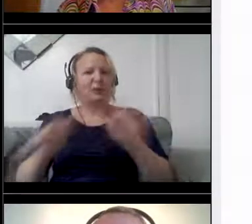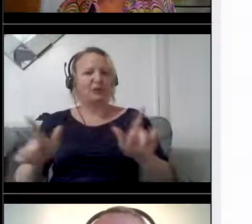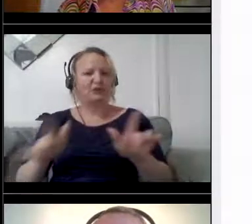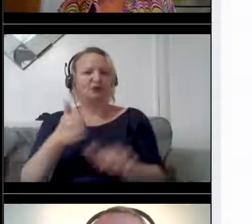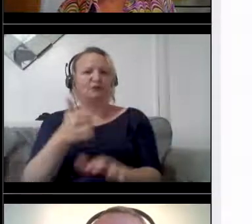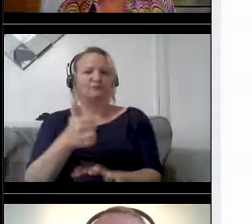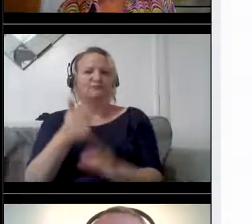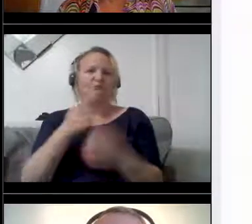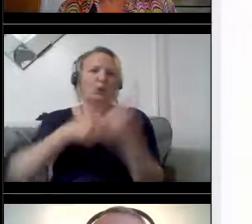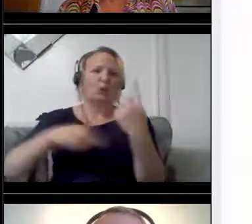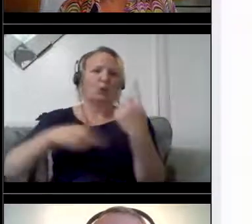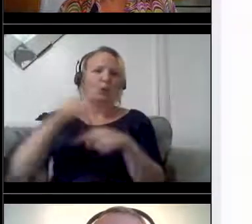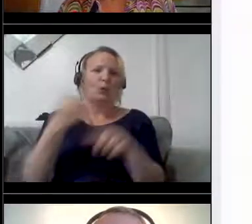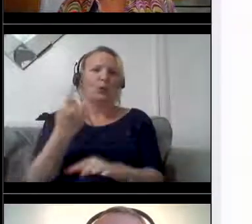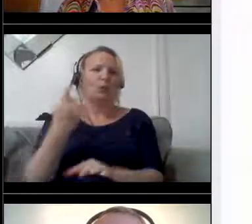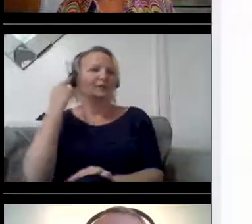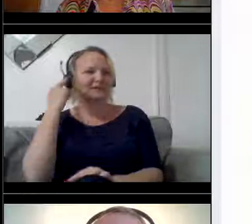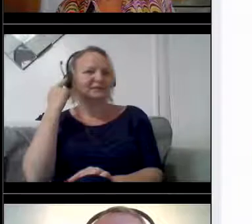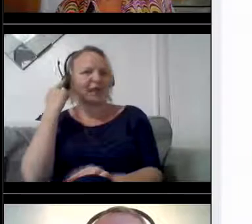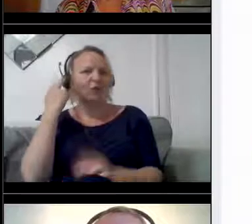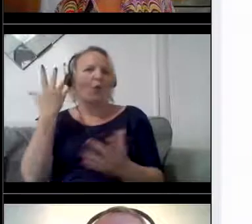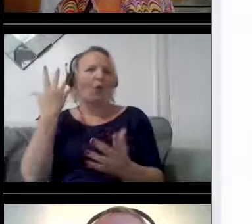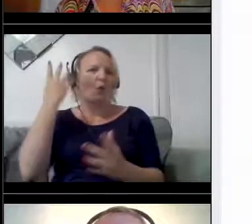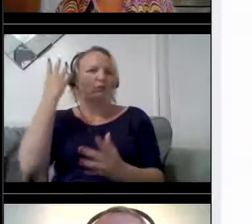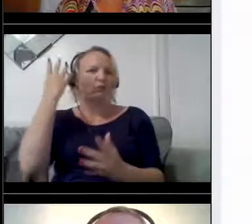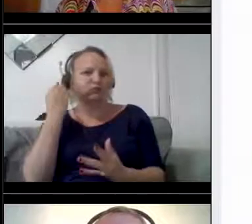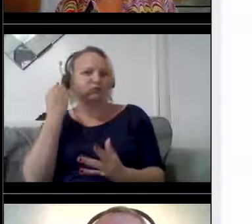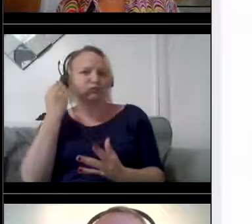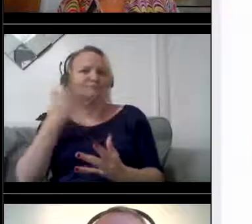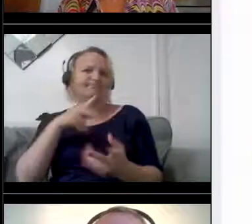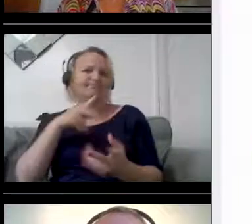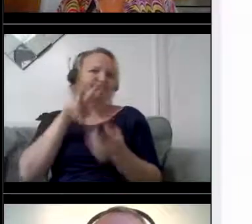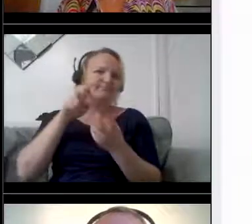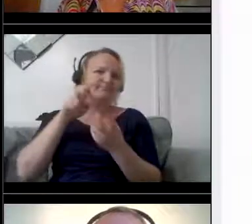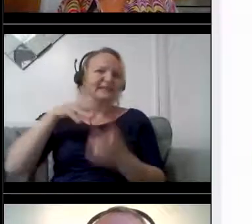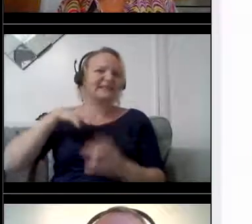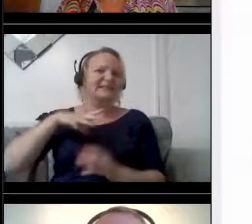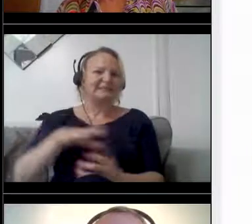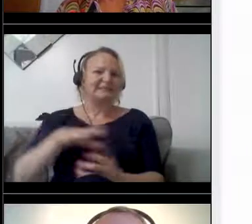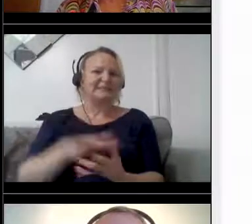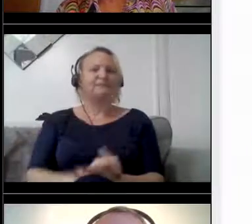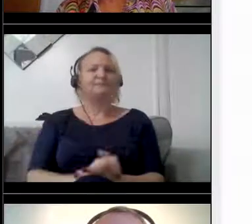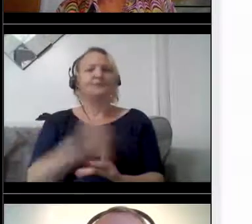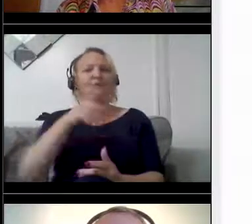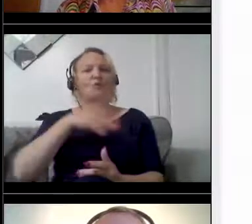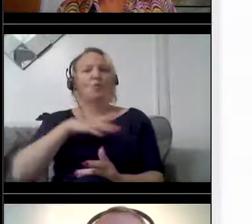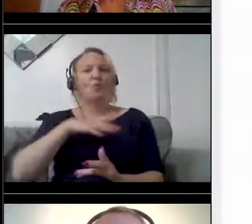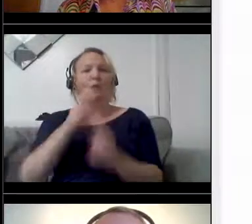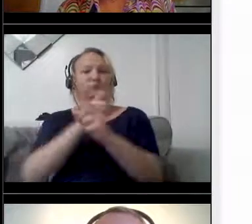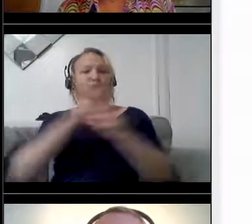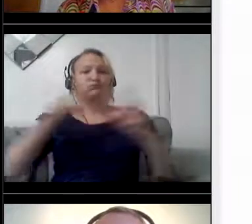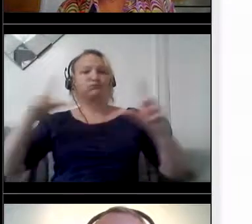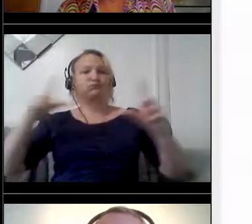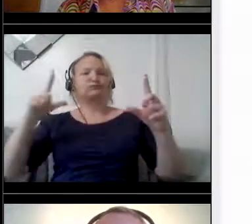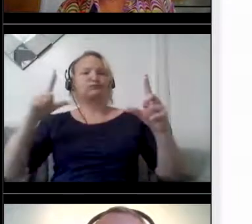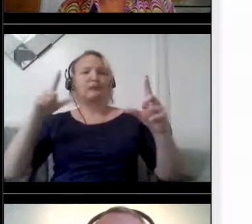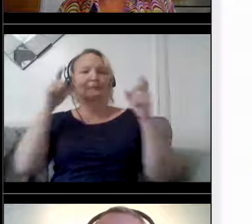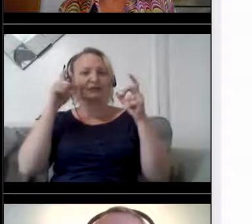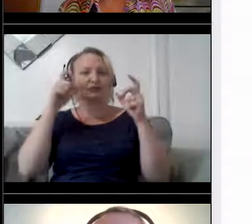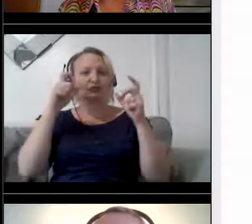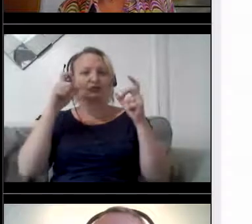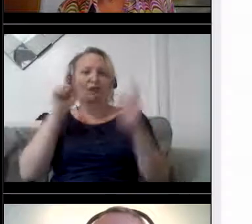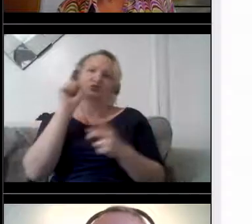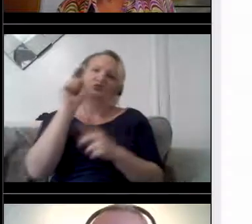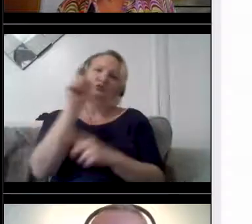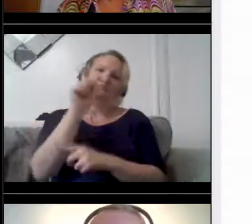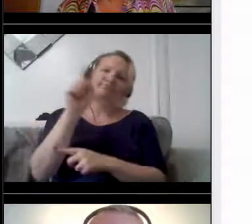those in attendance who are deaf or have hearing impairments. Now, should you wish to expand the view of the BSL interpreters at any time, simply